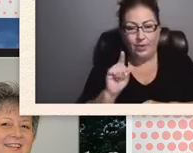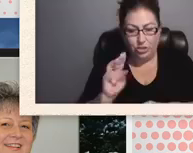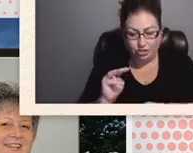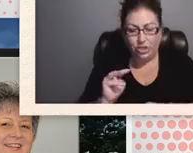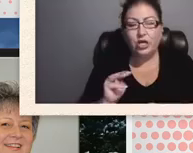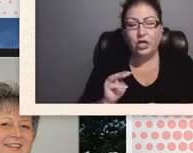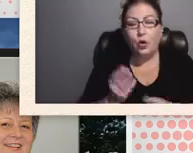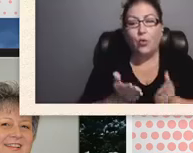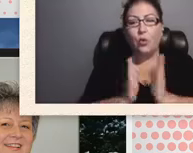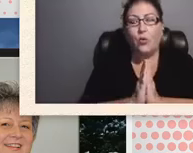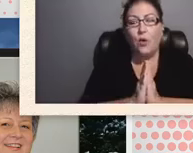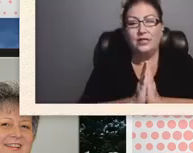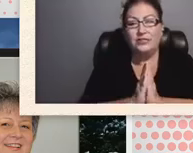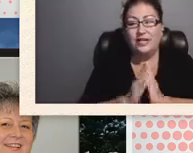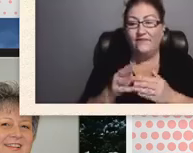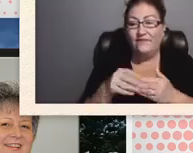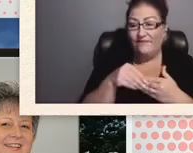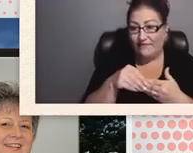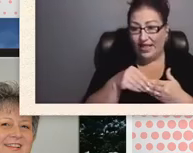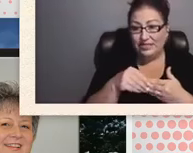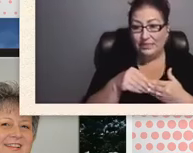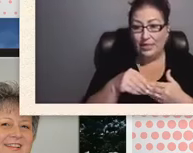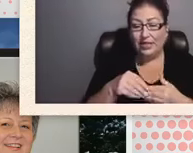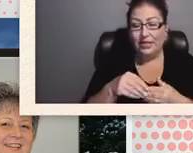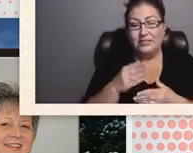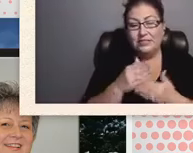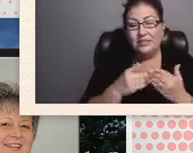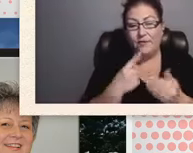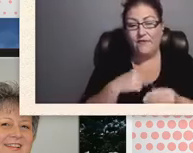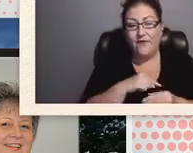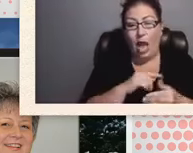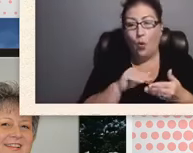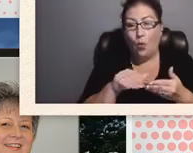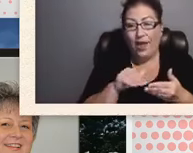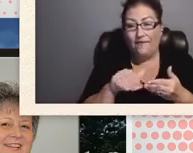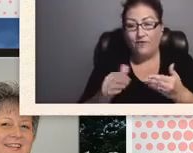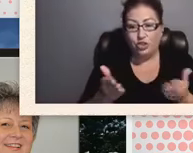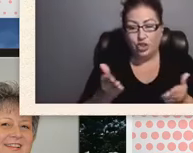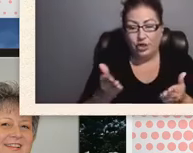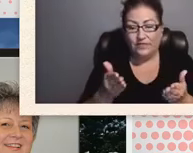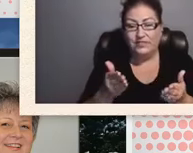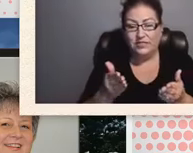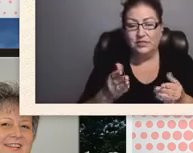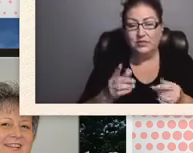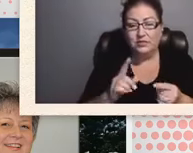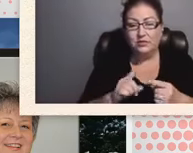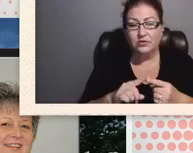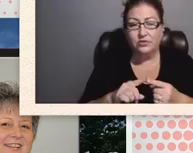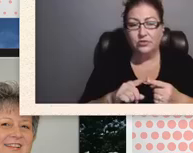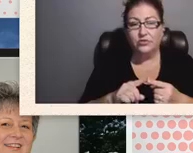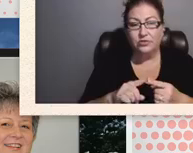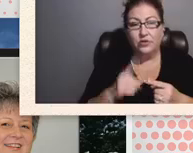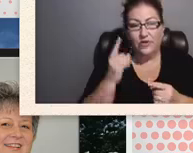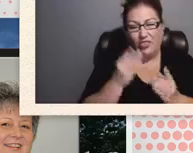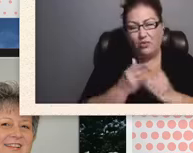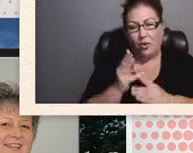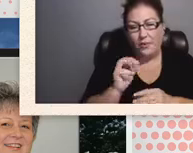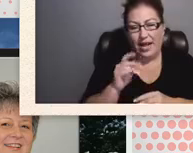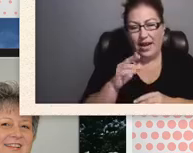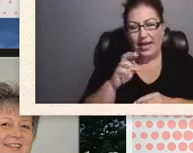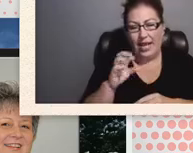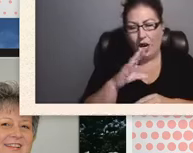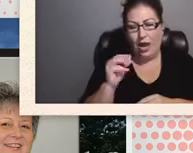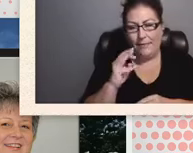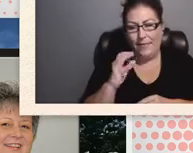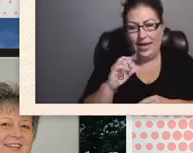requested flexibilities in some of our waiver services through the Centers for Medicare and Medicaid Services. And just wanted